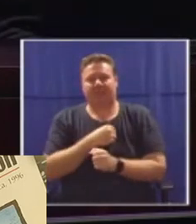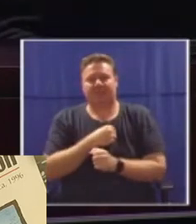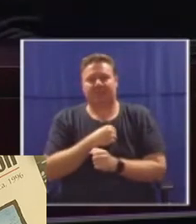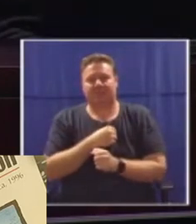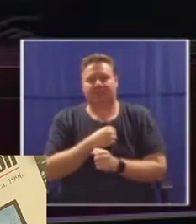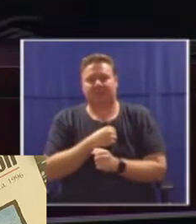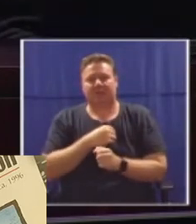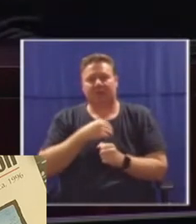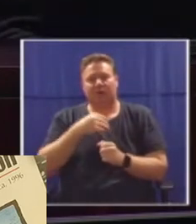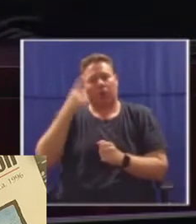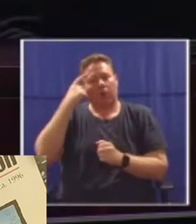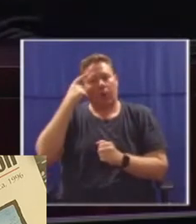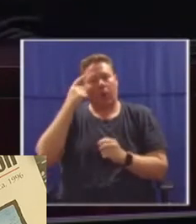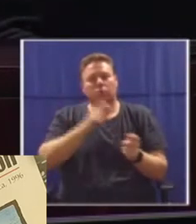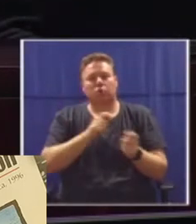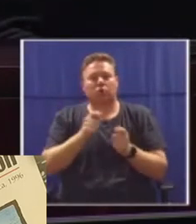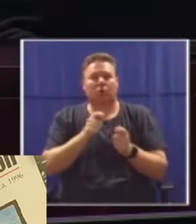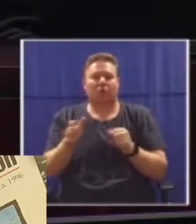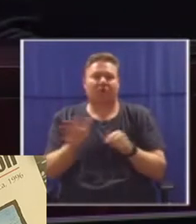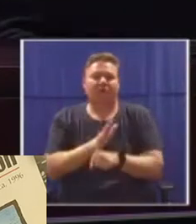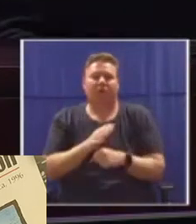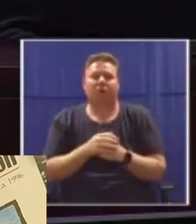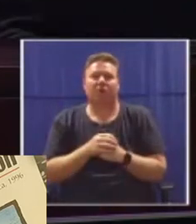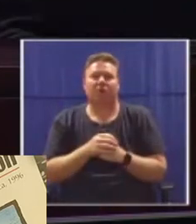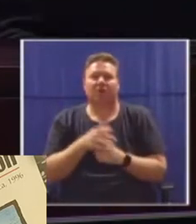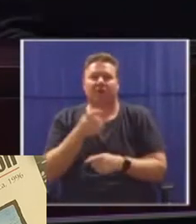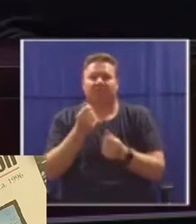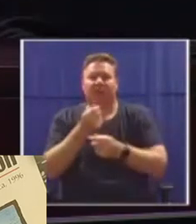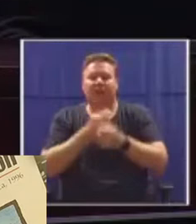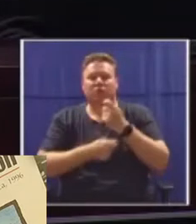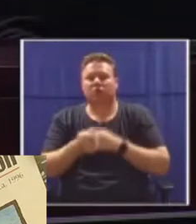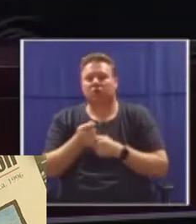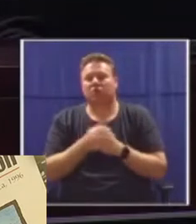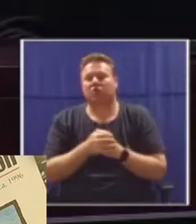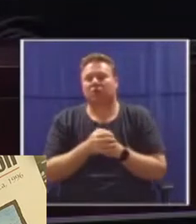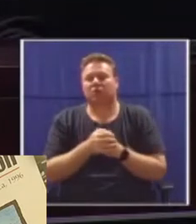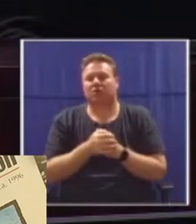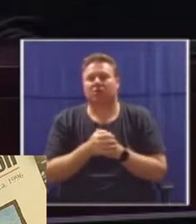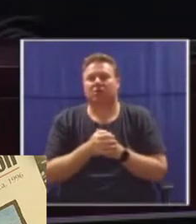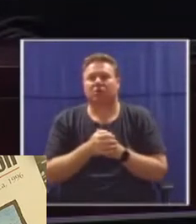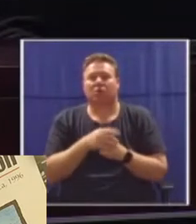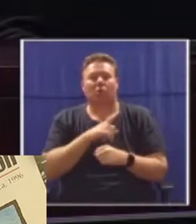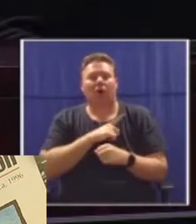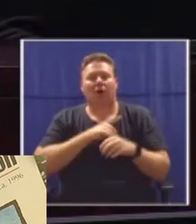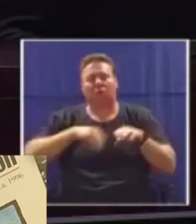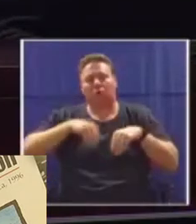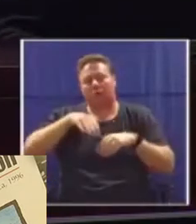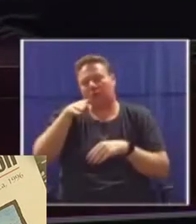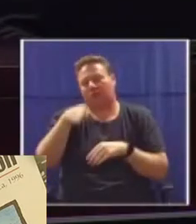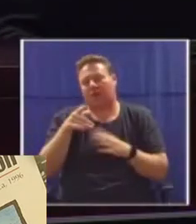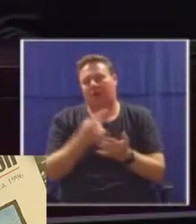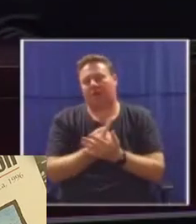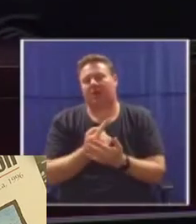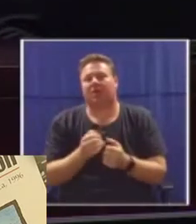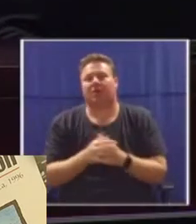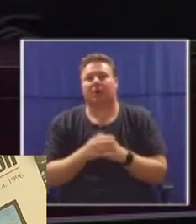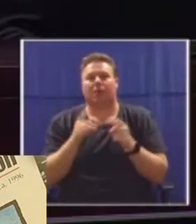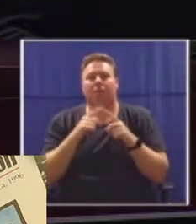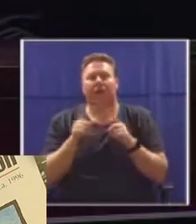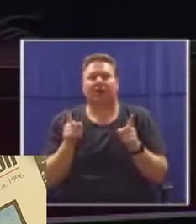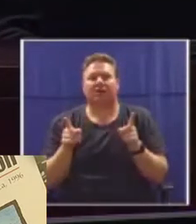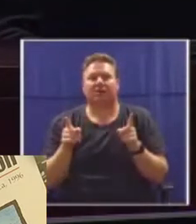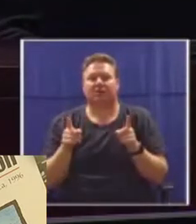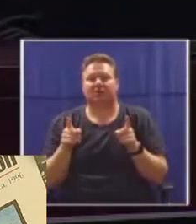in transport, particularly in financial matters, because that is where corruption is rife. However, it is